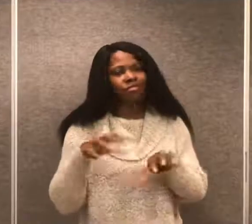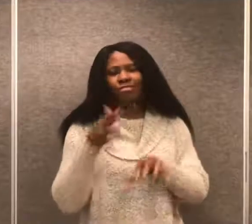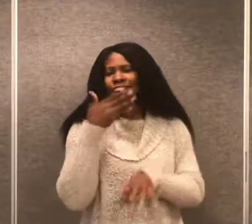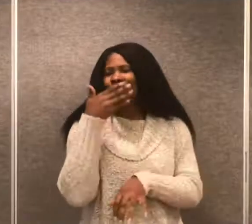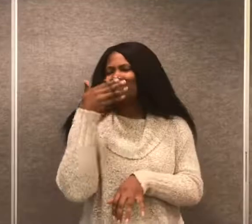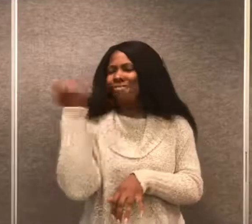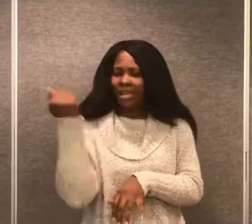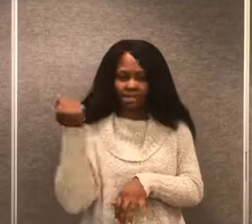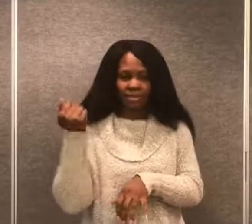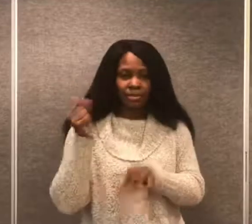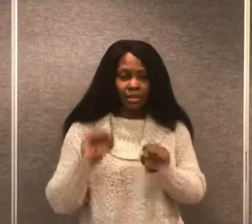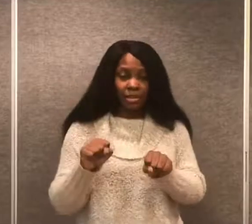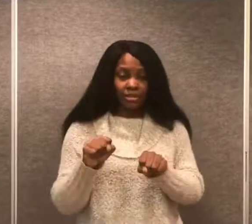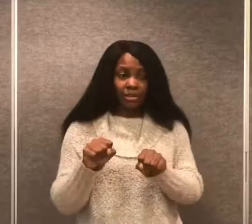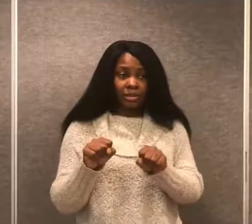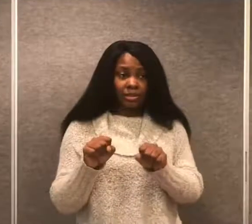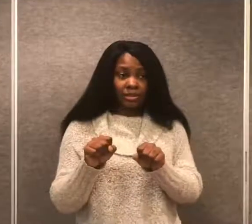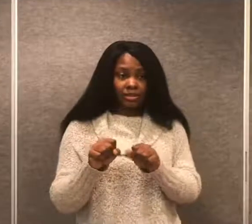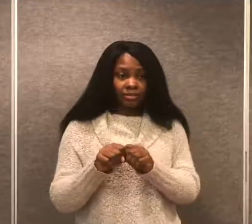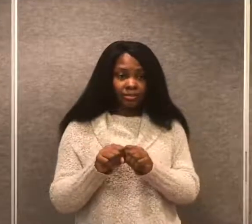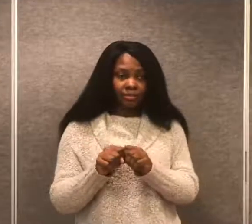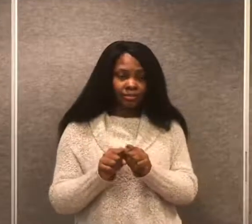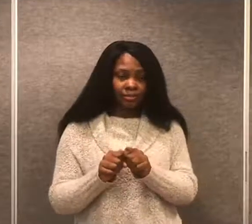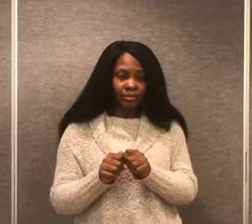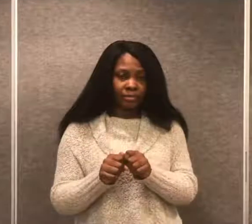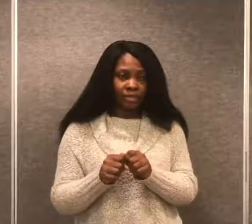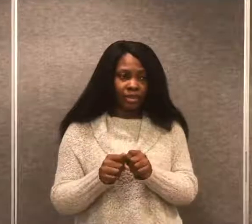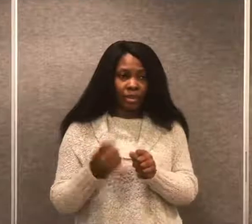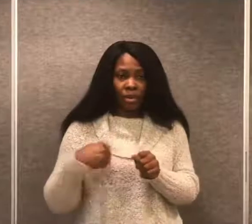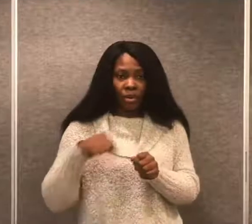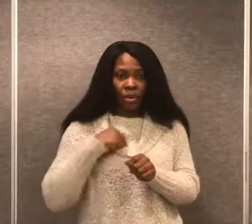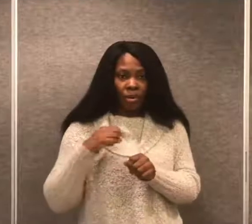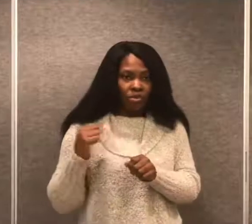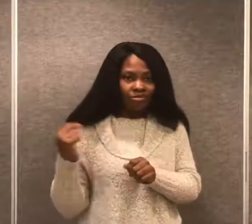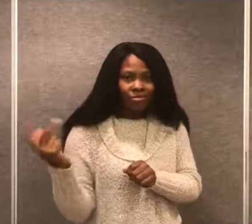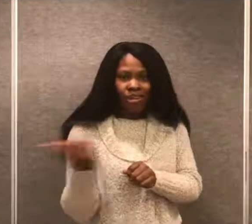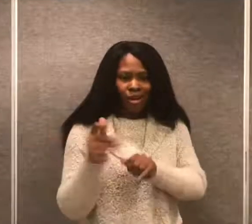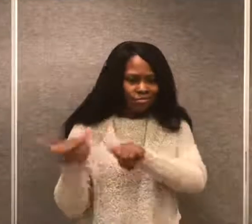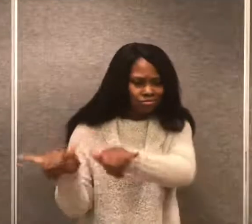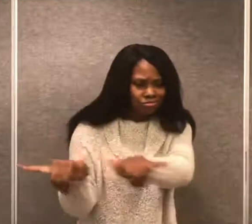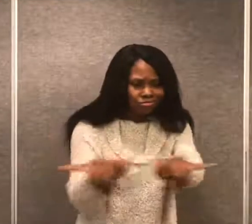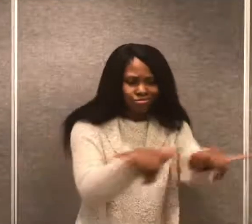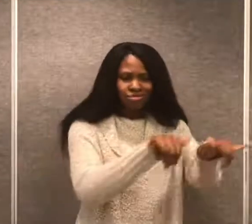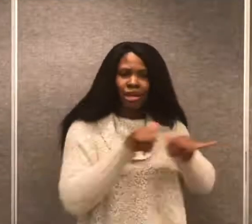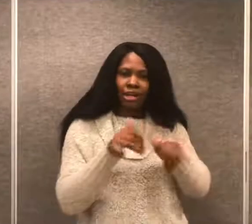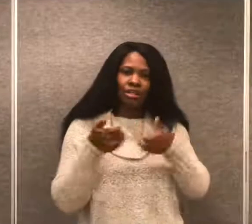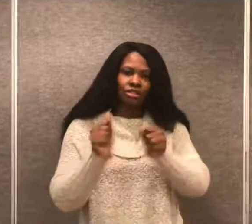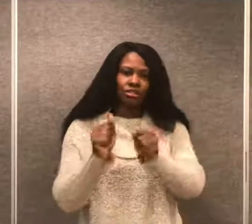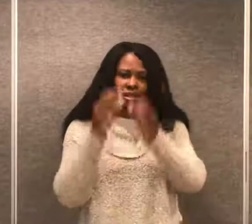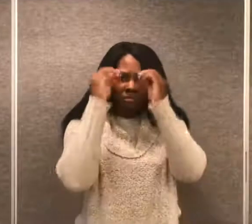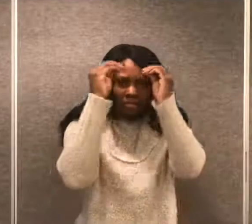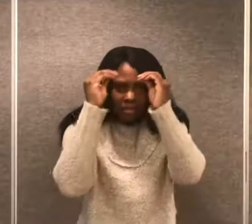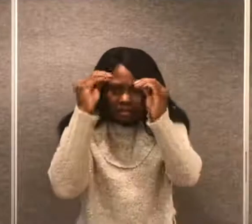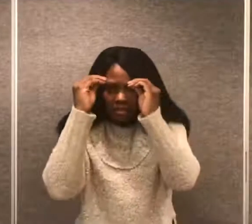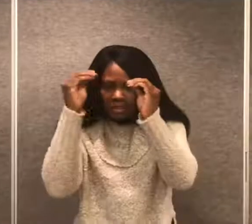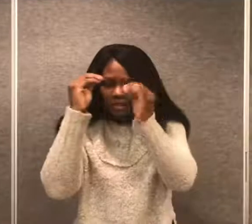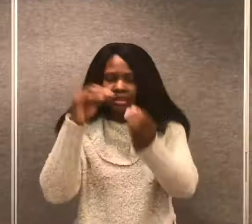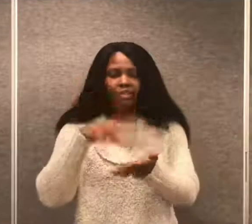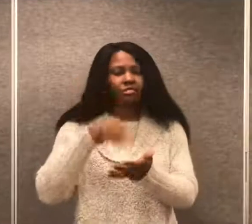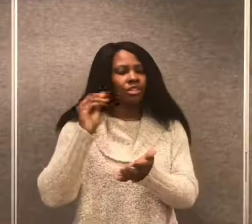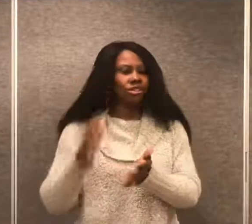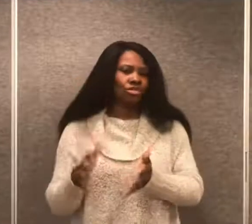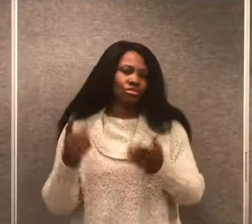As the state of New Jersey, we all in the same boat of trying to educate our students while being in this health